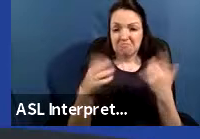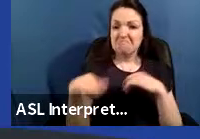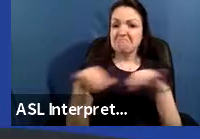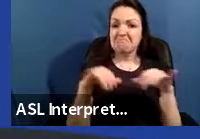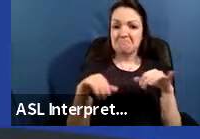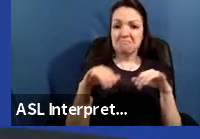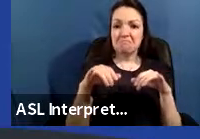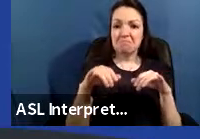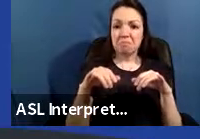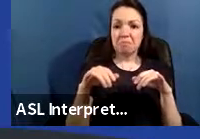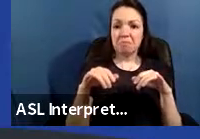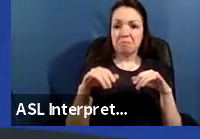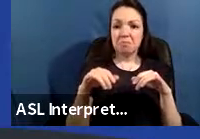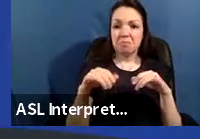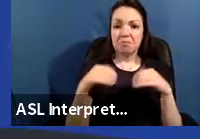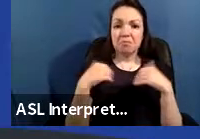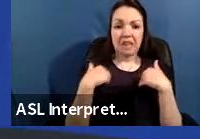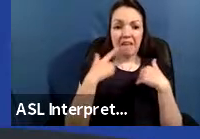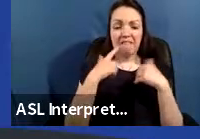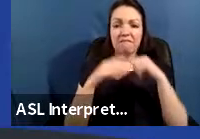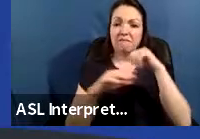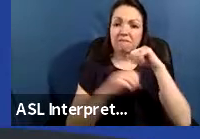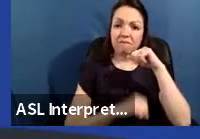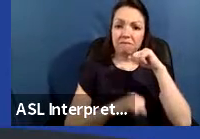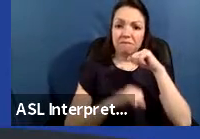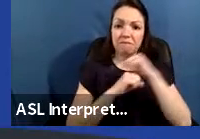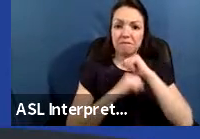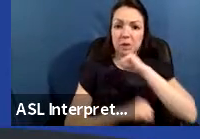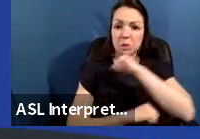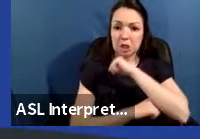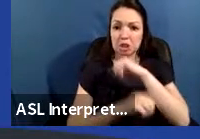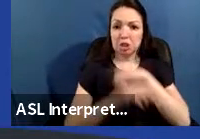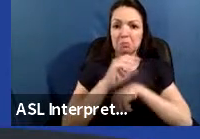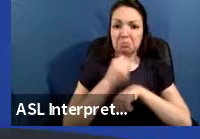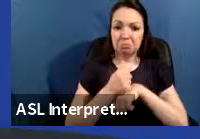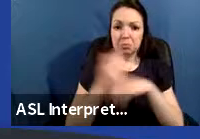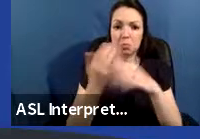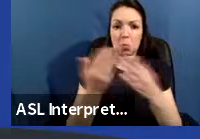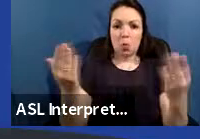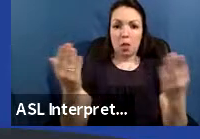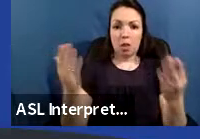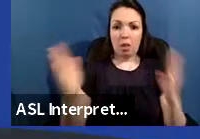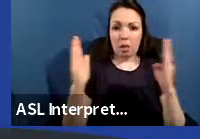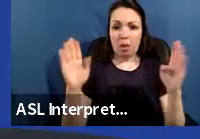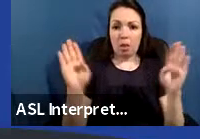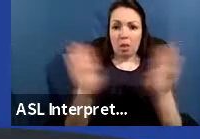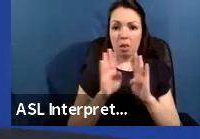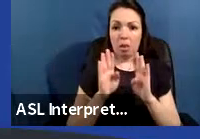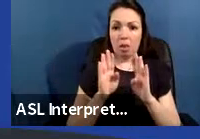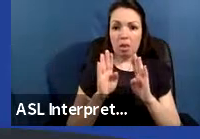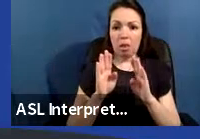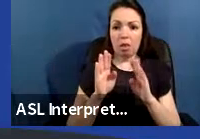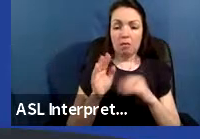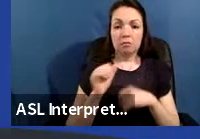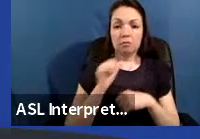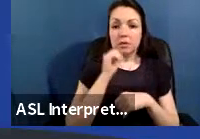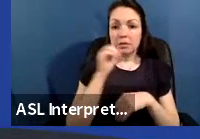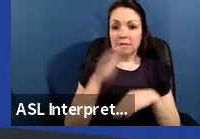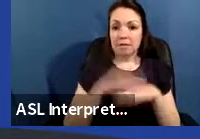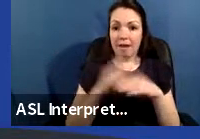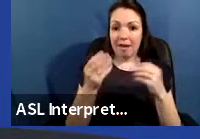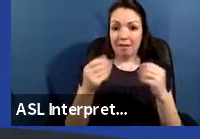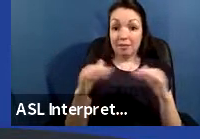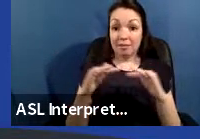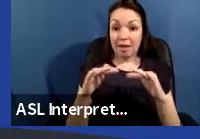on a fixed foundation with walls, roof, and or floors typically constructed off-site and assembled on